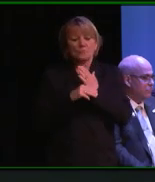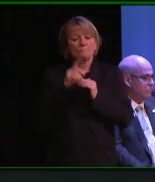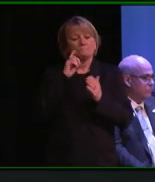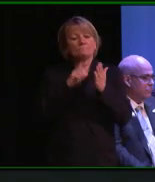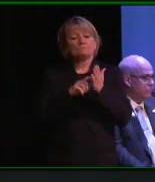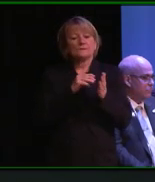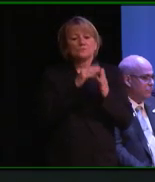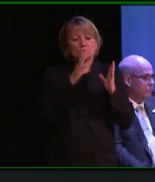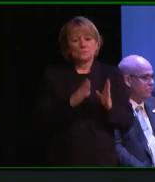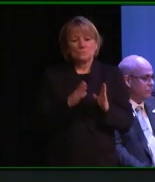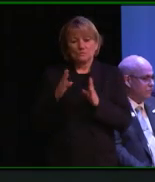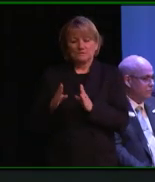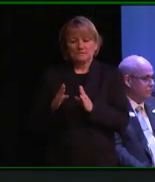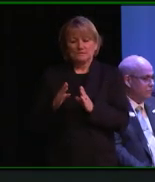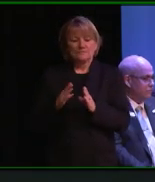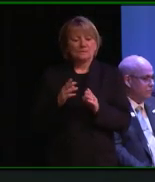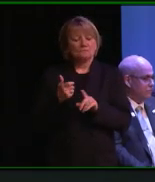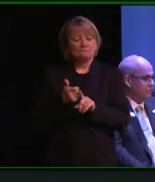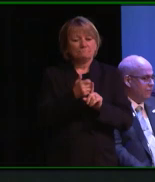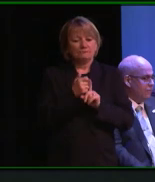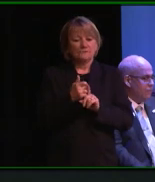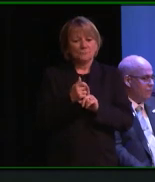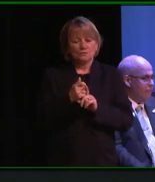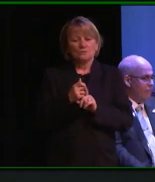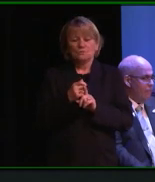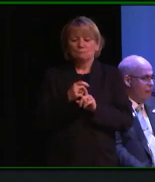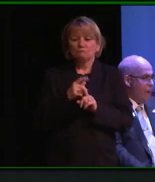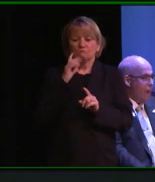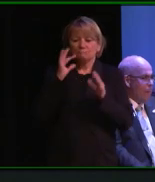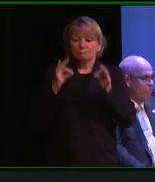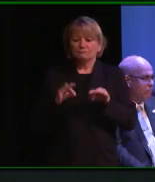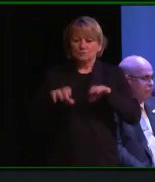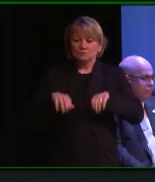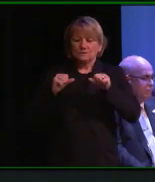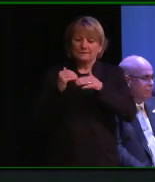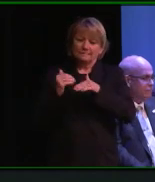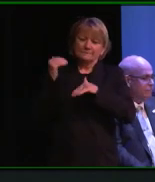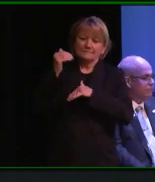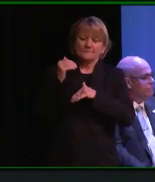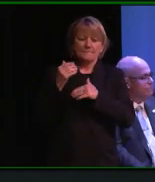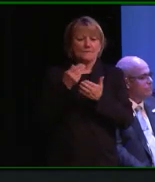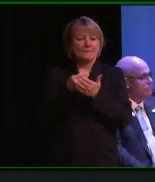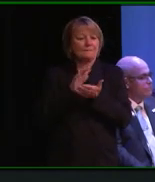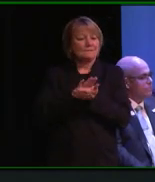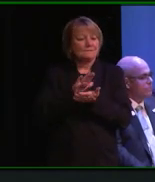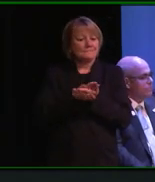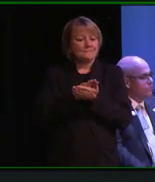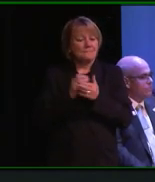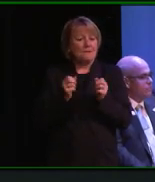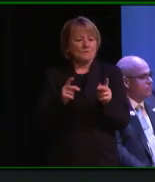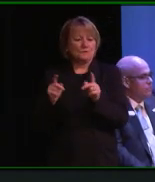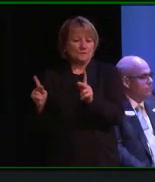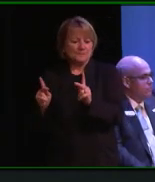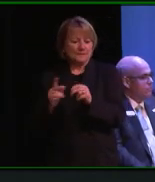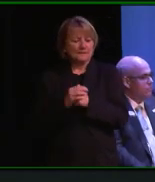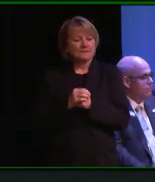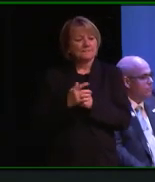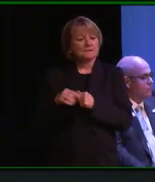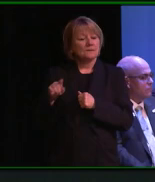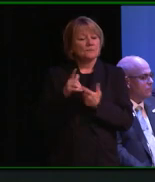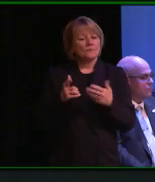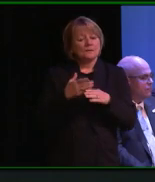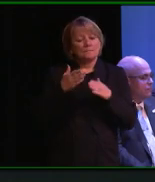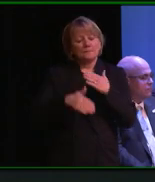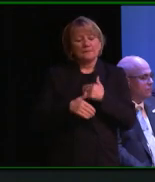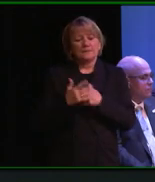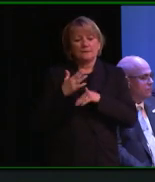the students in the program who've chosen to undertake these additional scholastic opportunities. Honors students who have completed at least